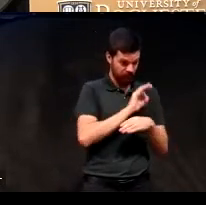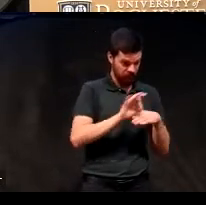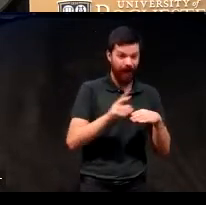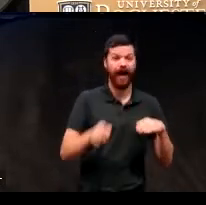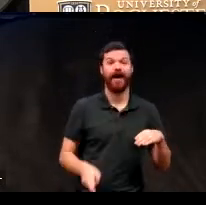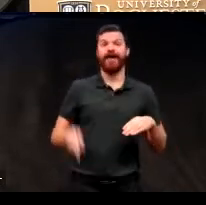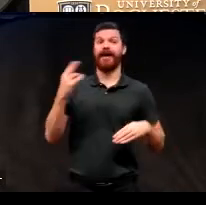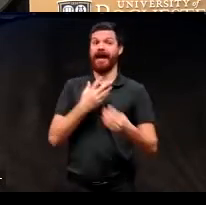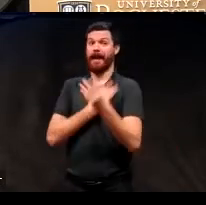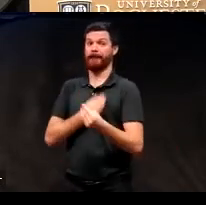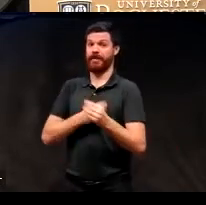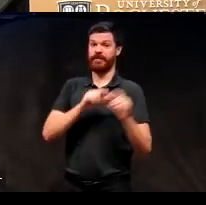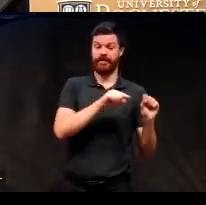quadrant,